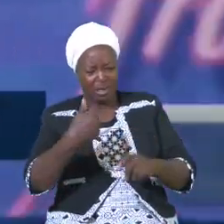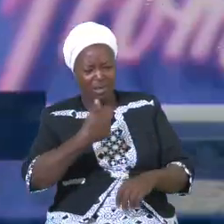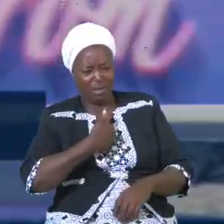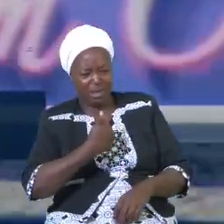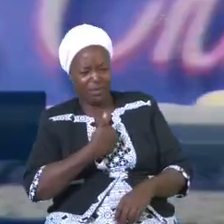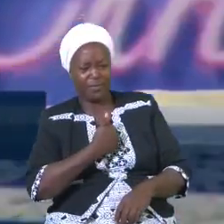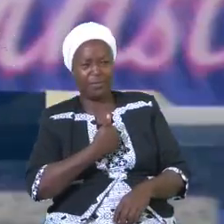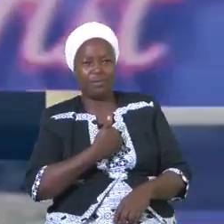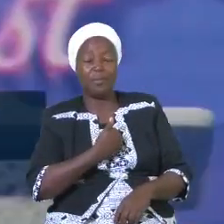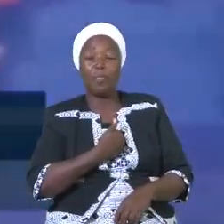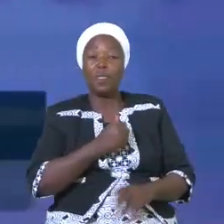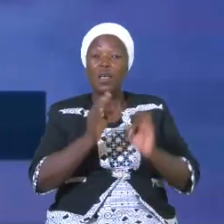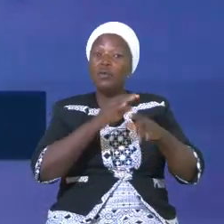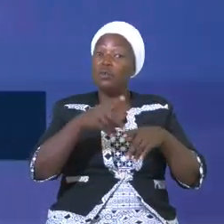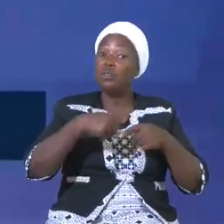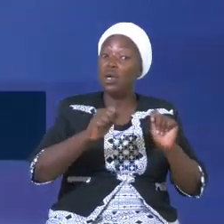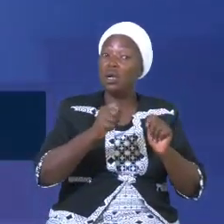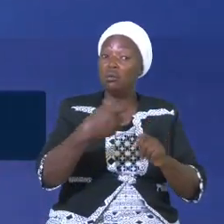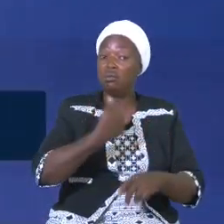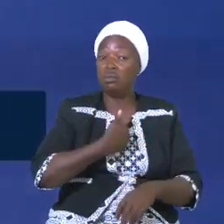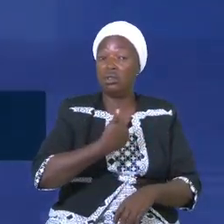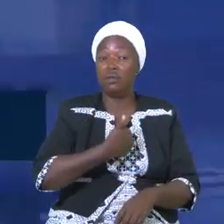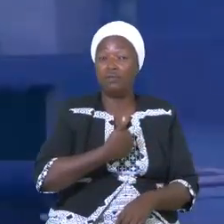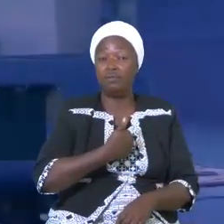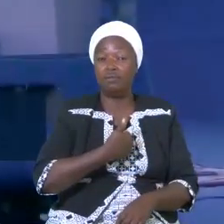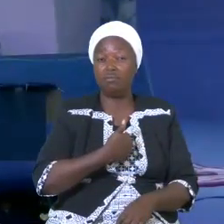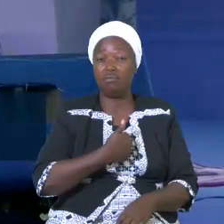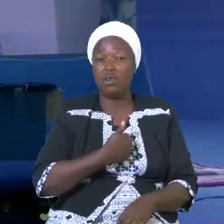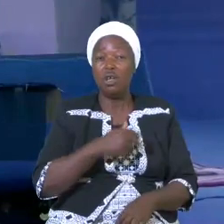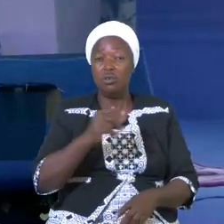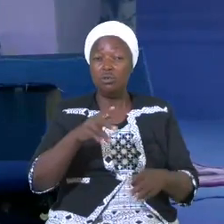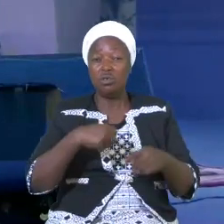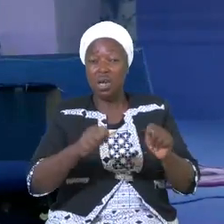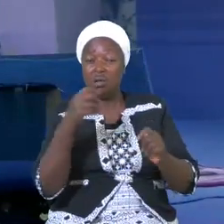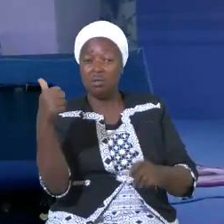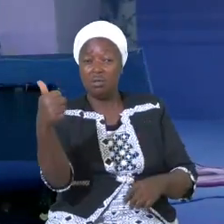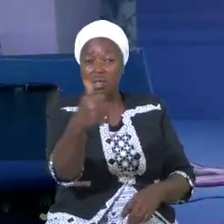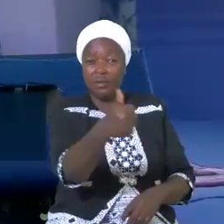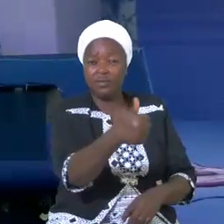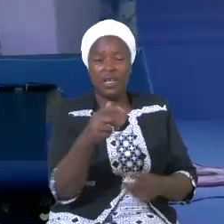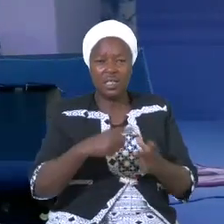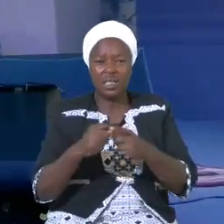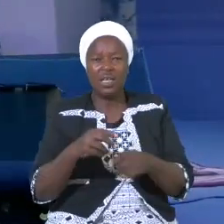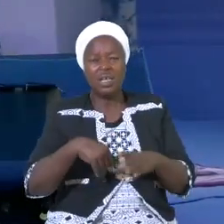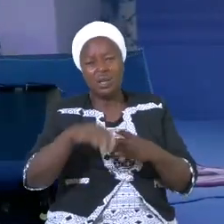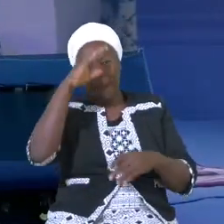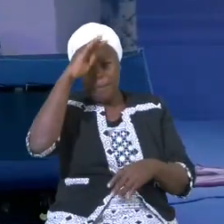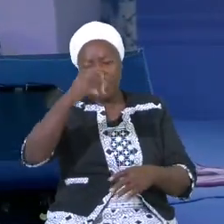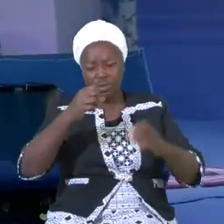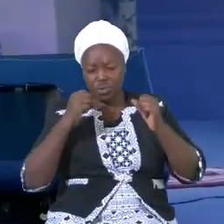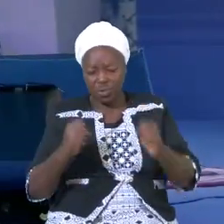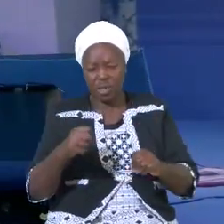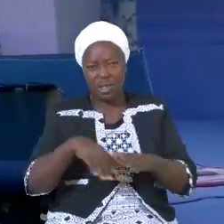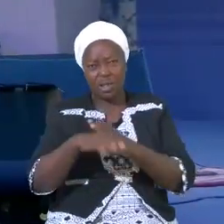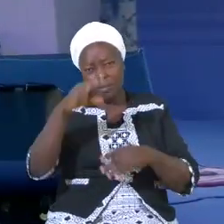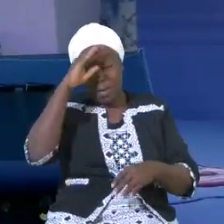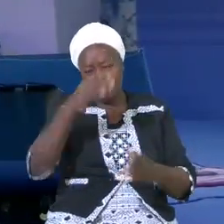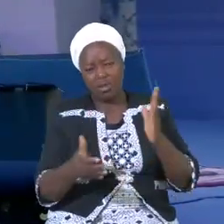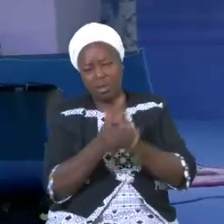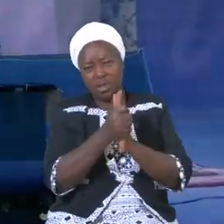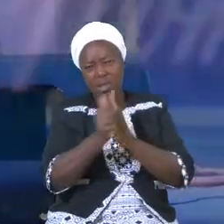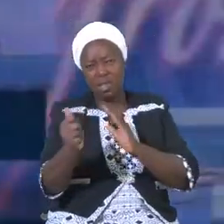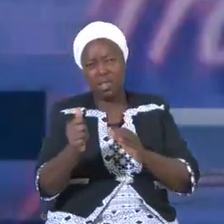if you try by yourself in human strength in human skill you'll be